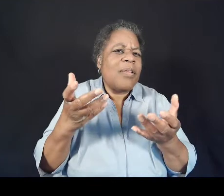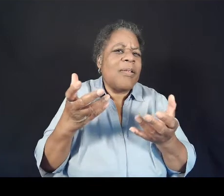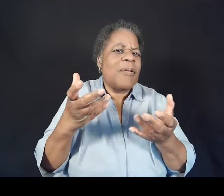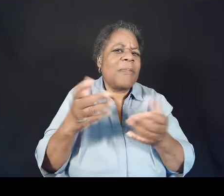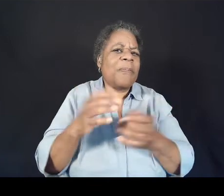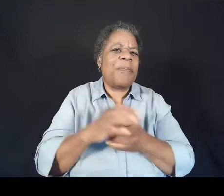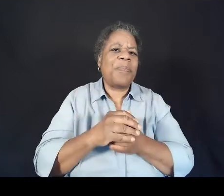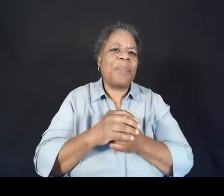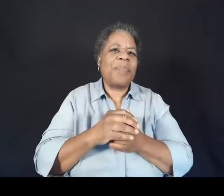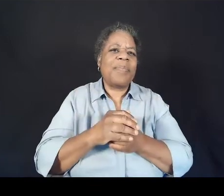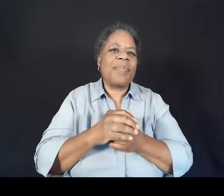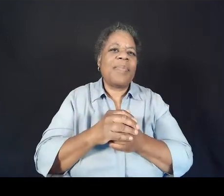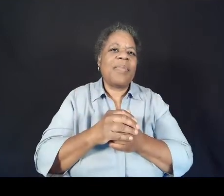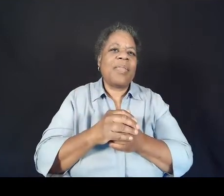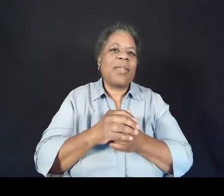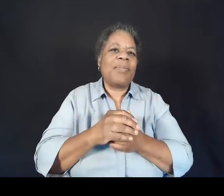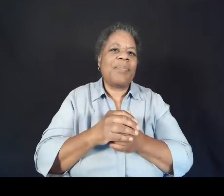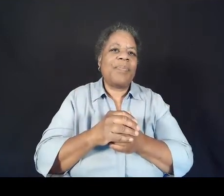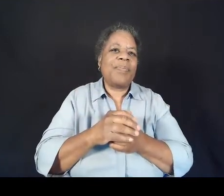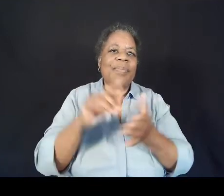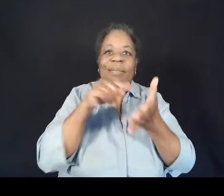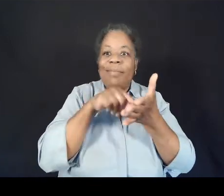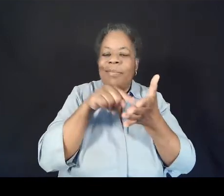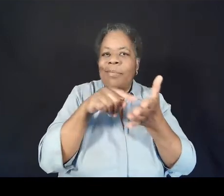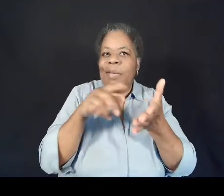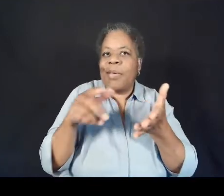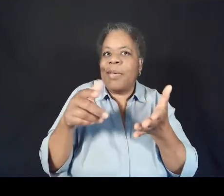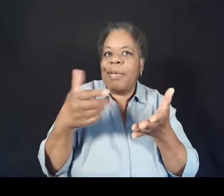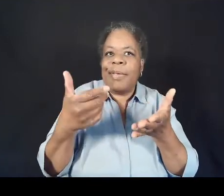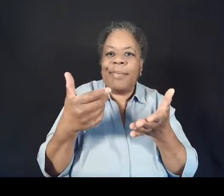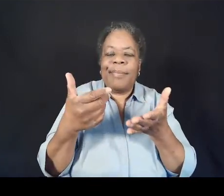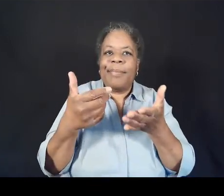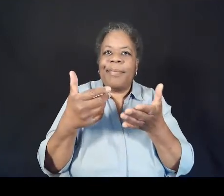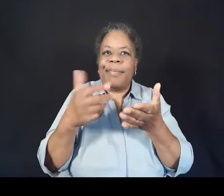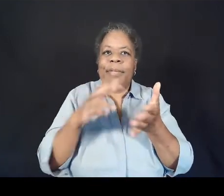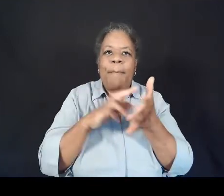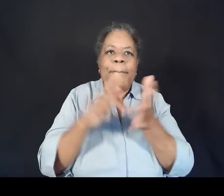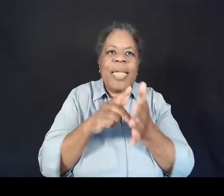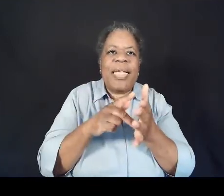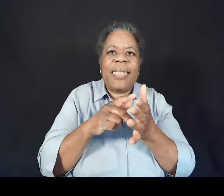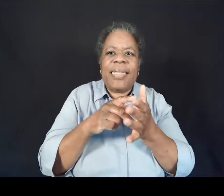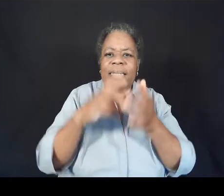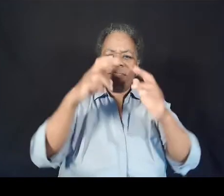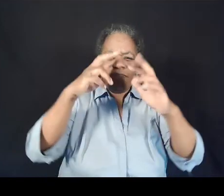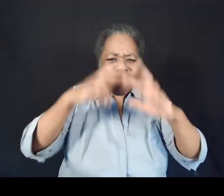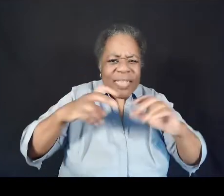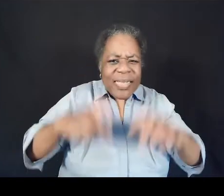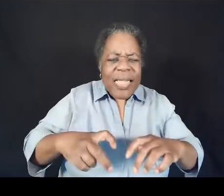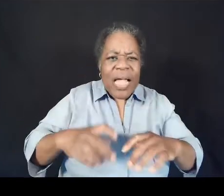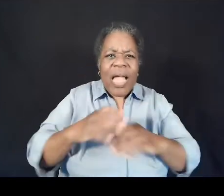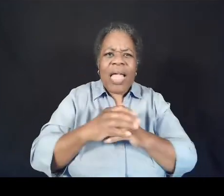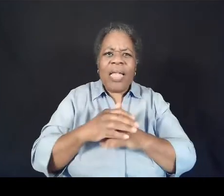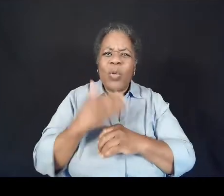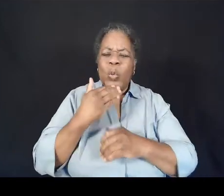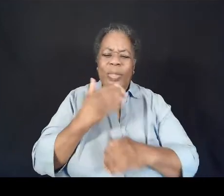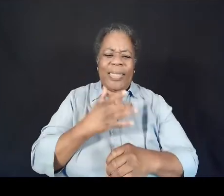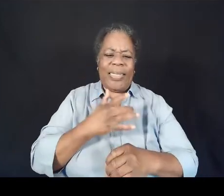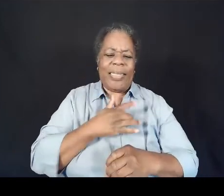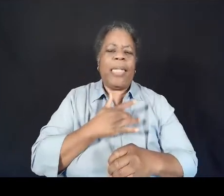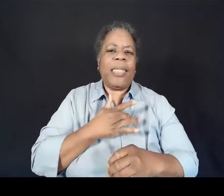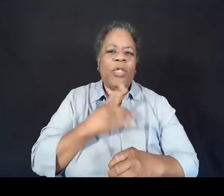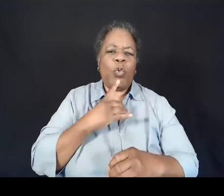Well, our dictionaries define wisdom as insight, discernment, good sense, good